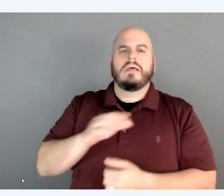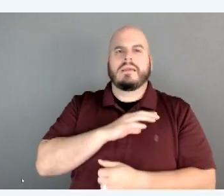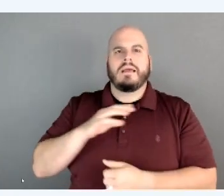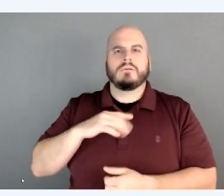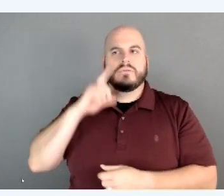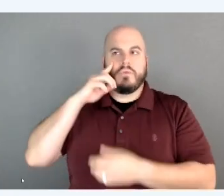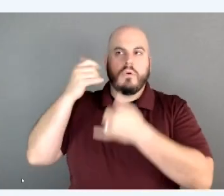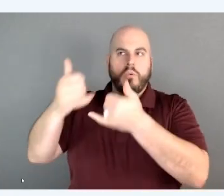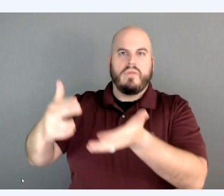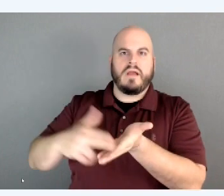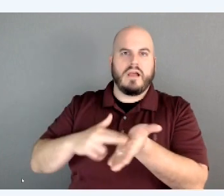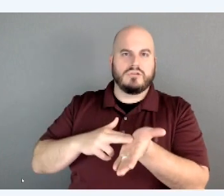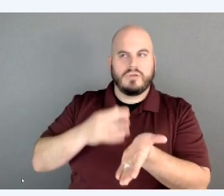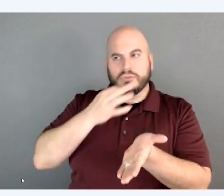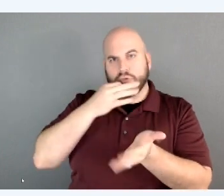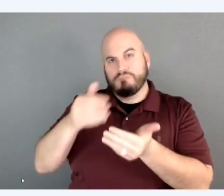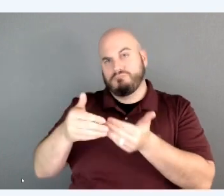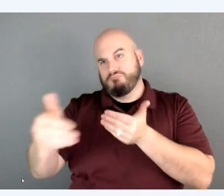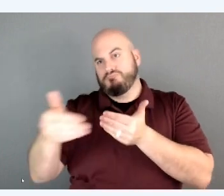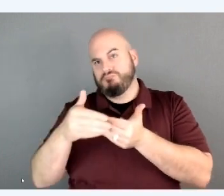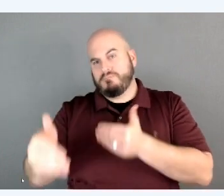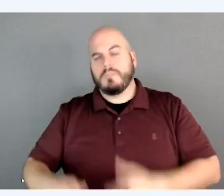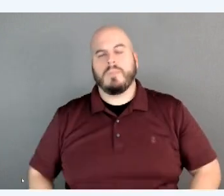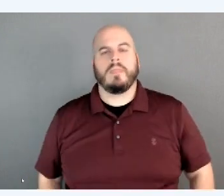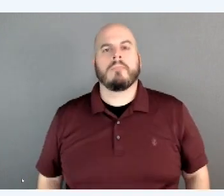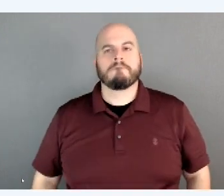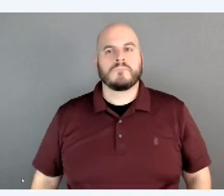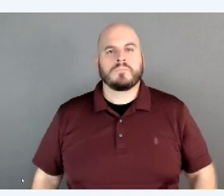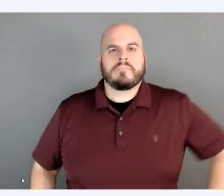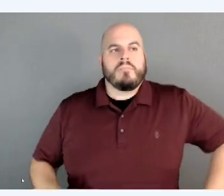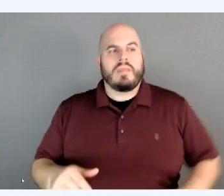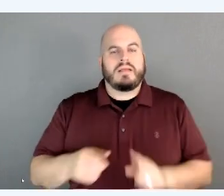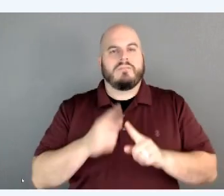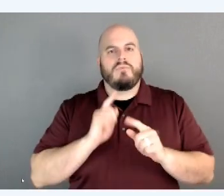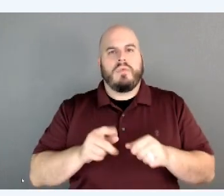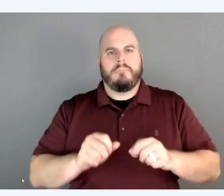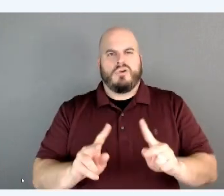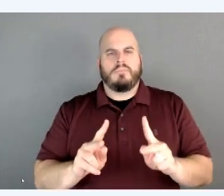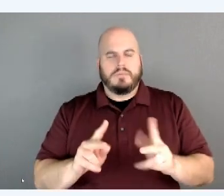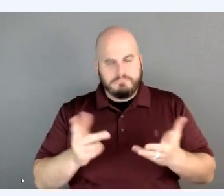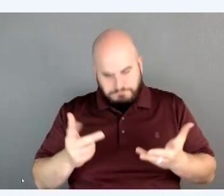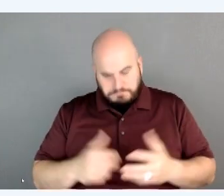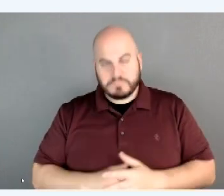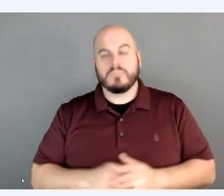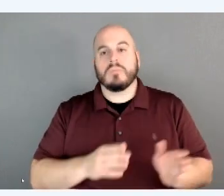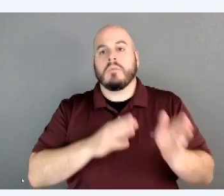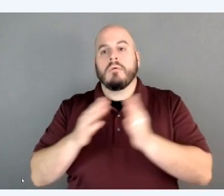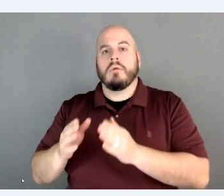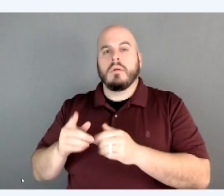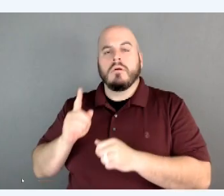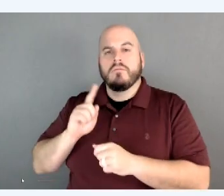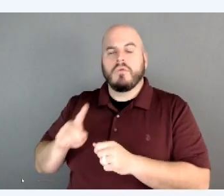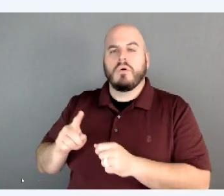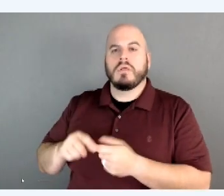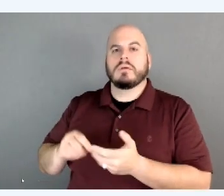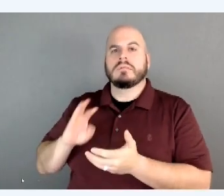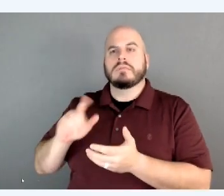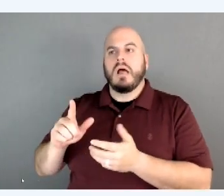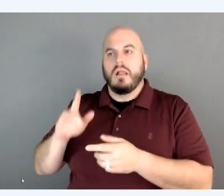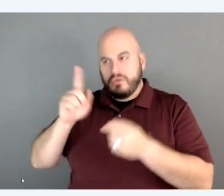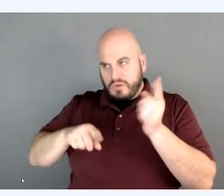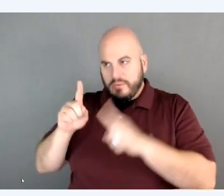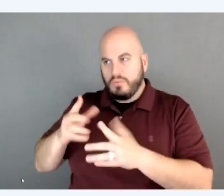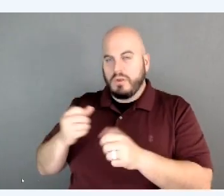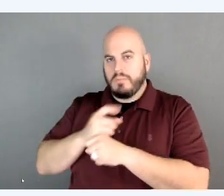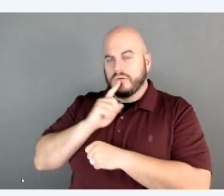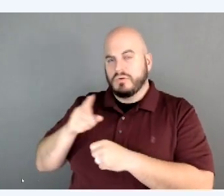future. And those are requirements from our permit. And then for the new landfill, they're also requirements from some settlement agreements. So we want to make sure we're honoring those